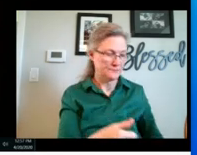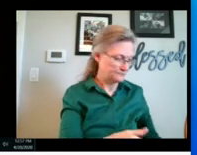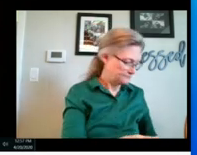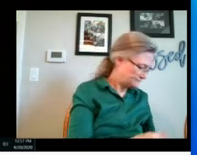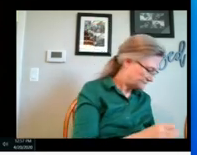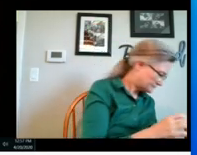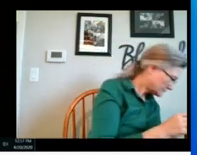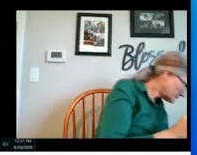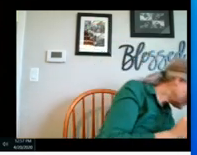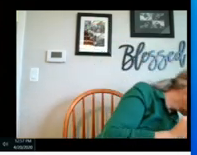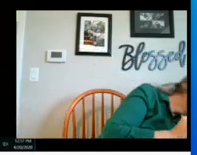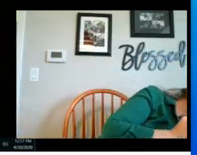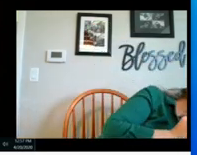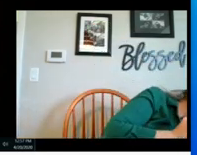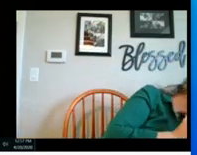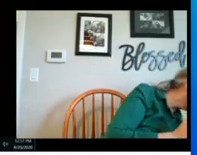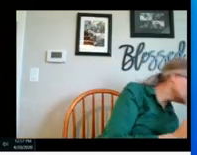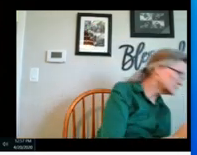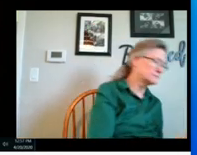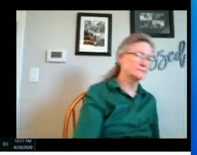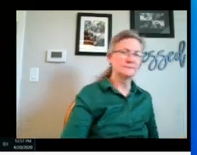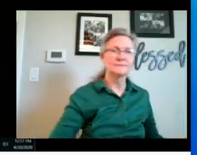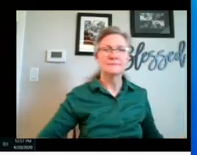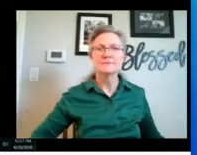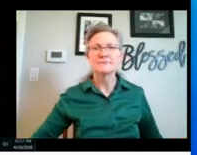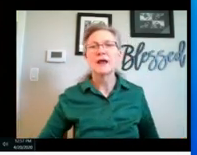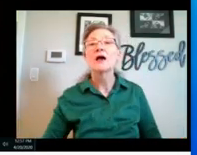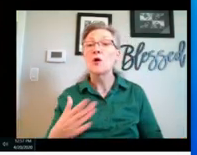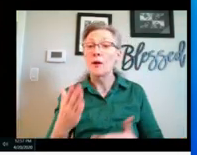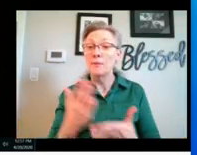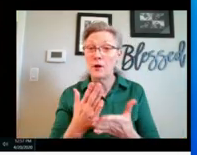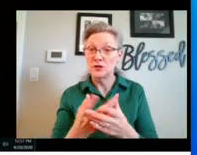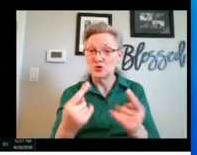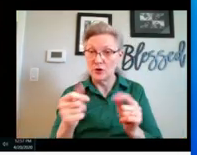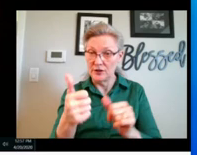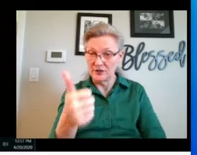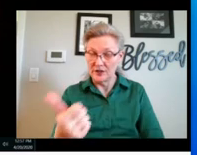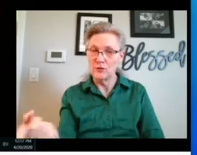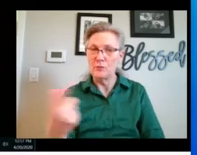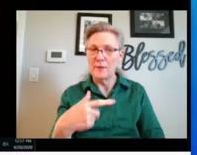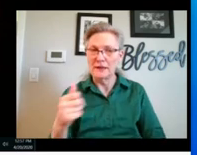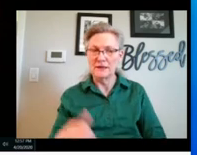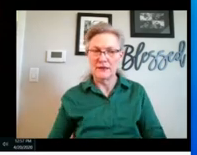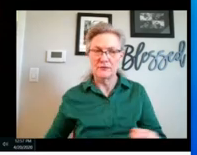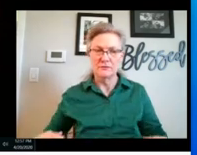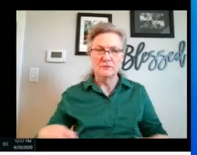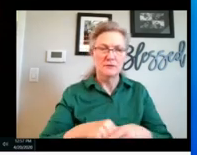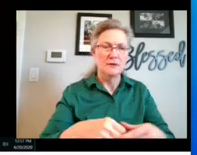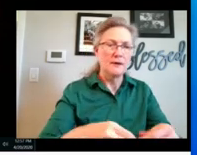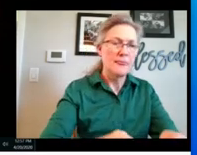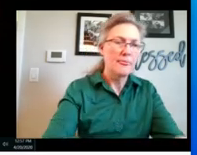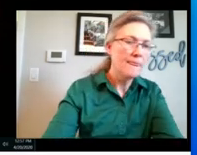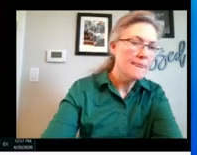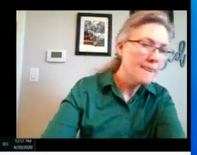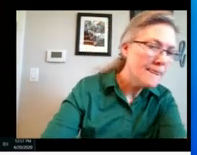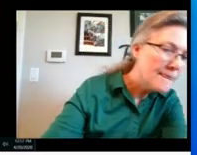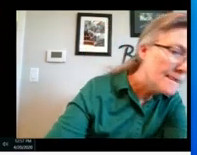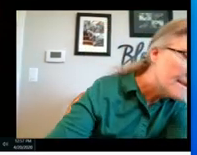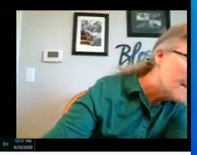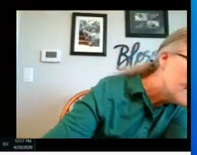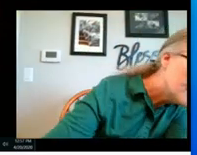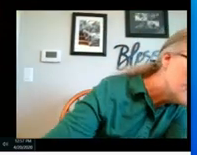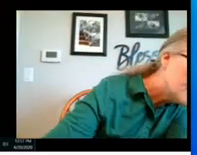or with watching me. So go ahead and pause me here, try it on your own, and then we'll come back together. All right, hopefully you took a